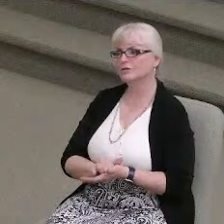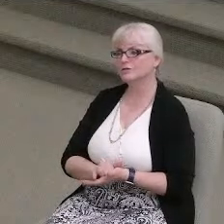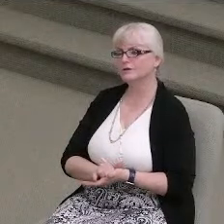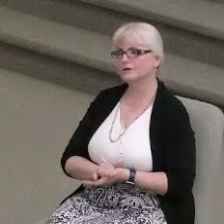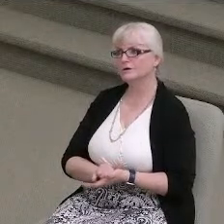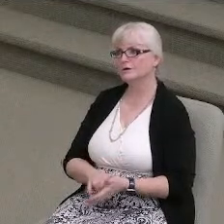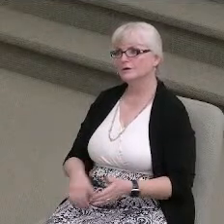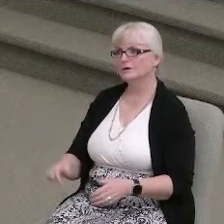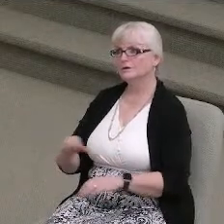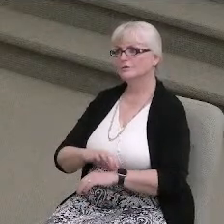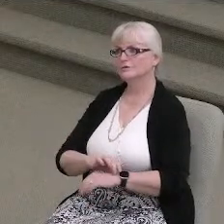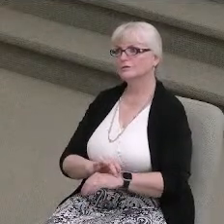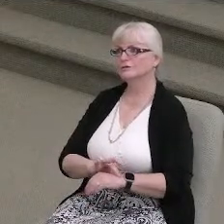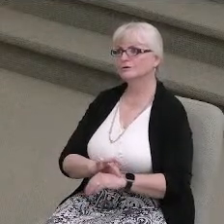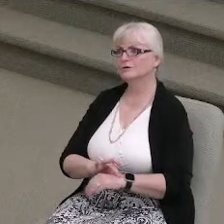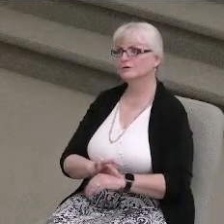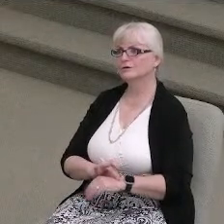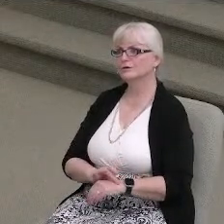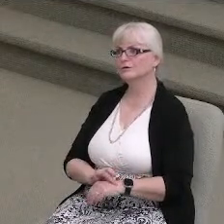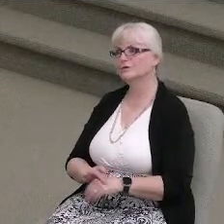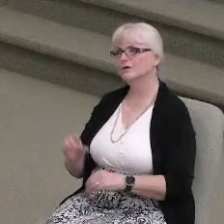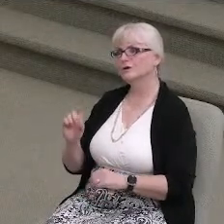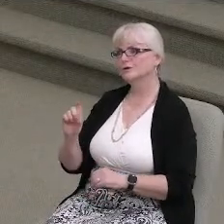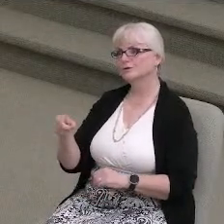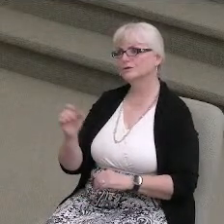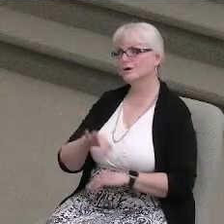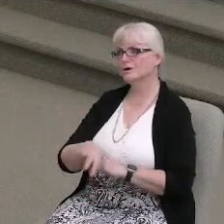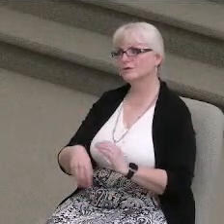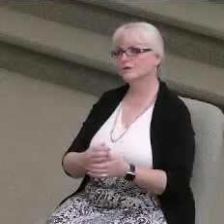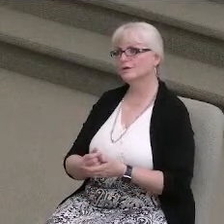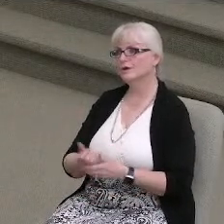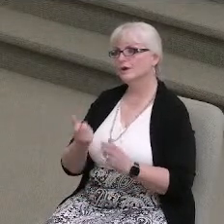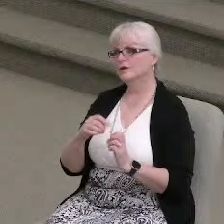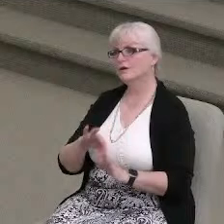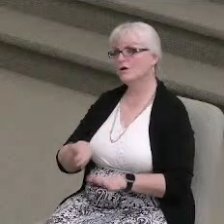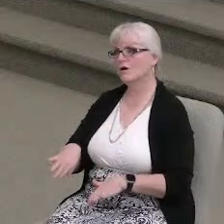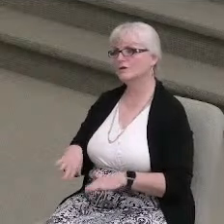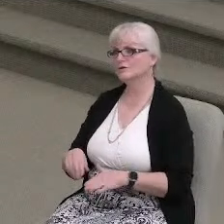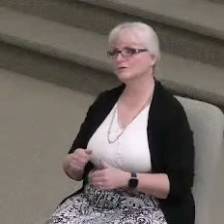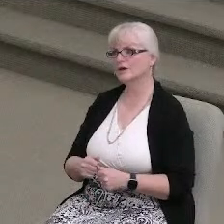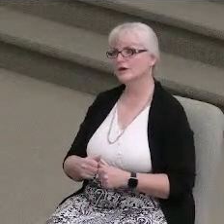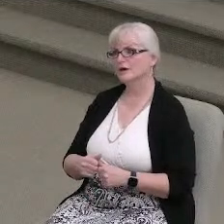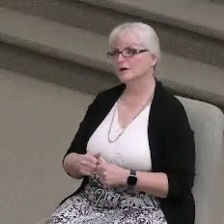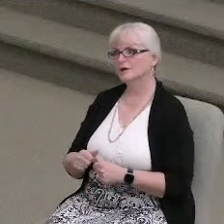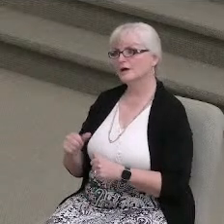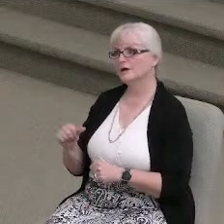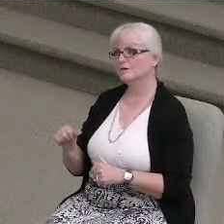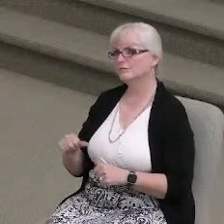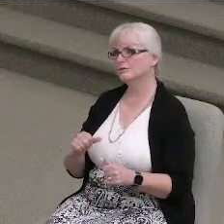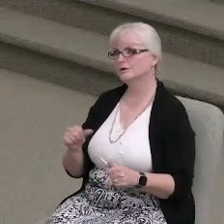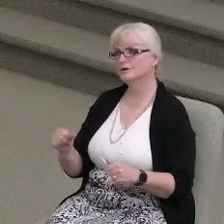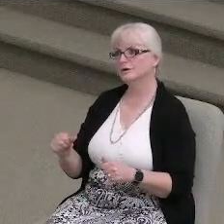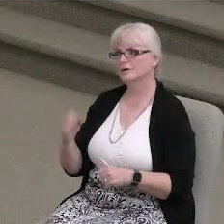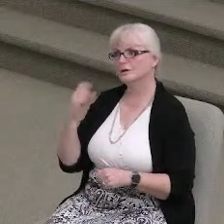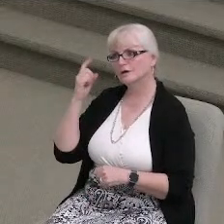All this earth, could all that is lost ever